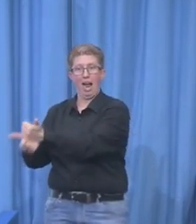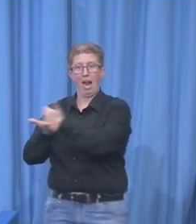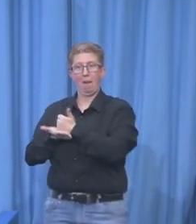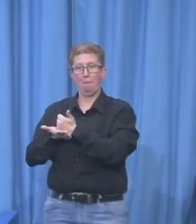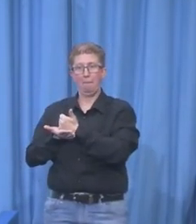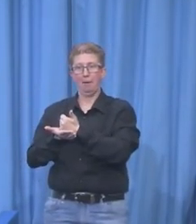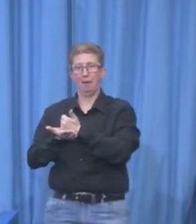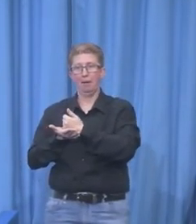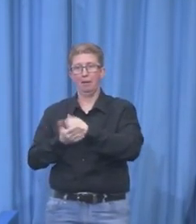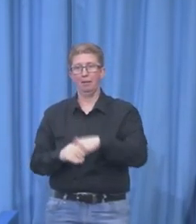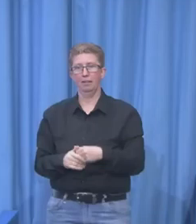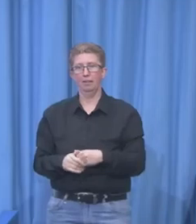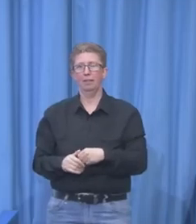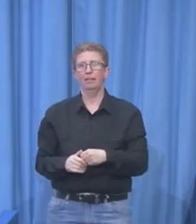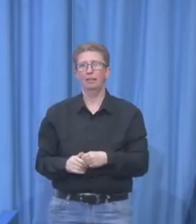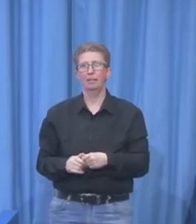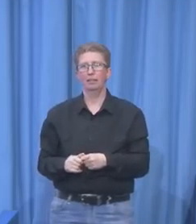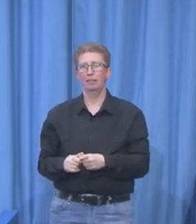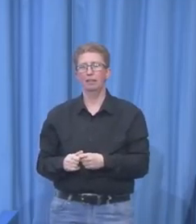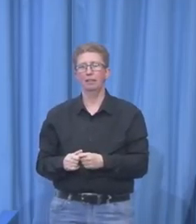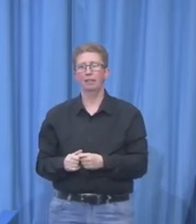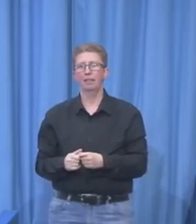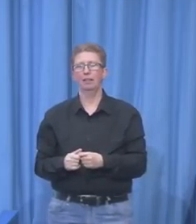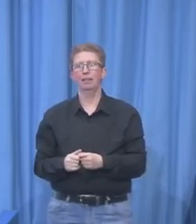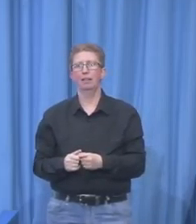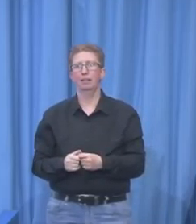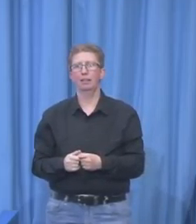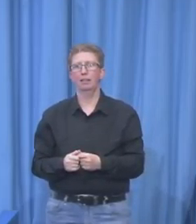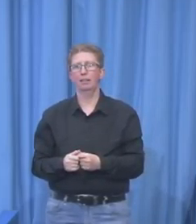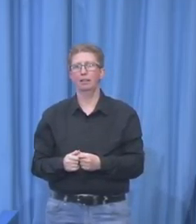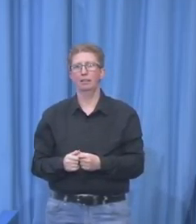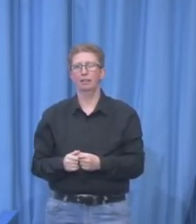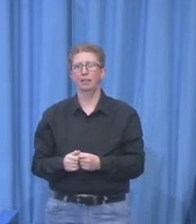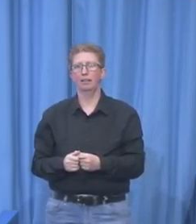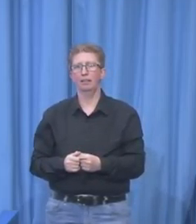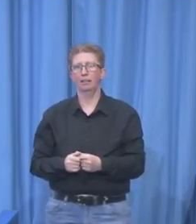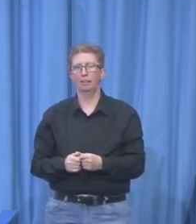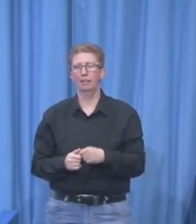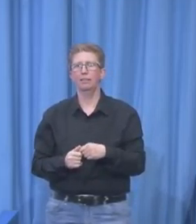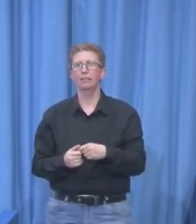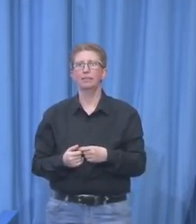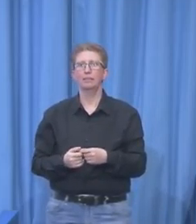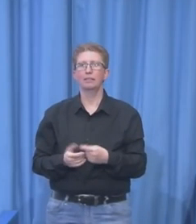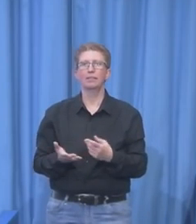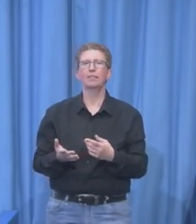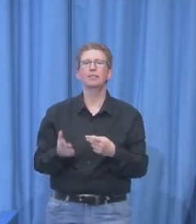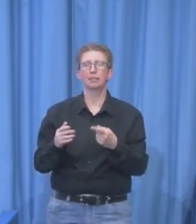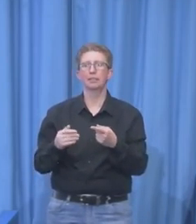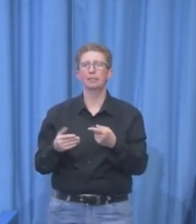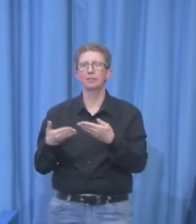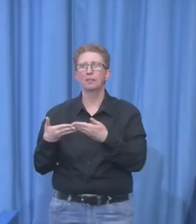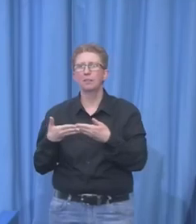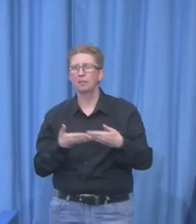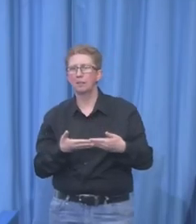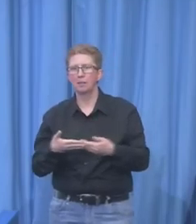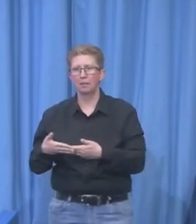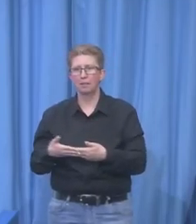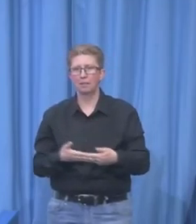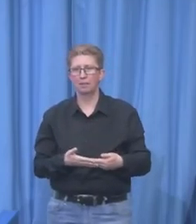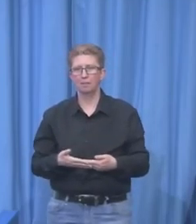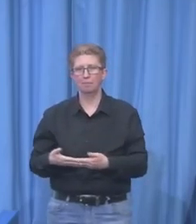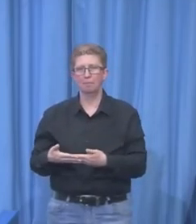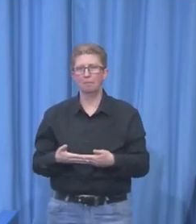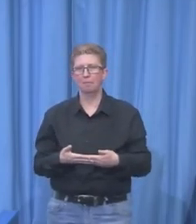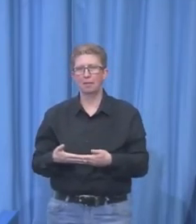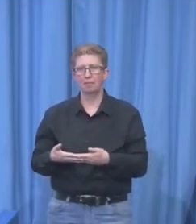it, a nook, a teat? Teat. I believe that in many places they're called baby teats, and it's what you put on the end of the bottle that the